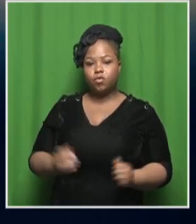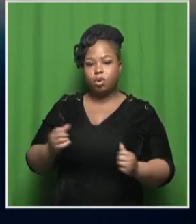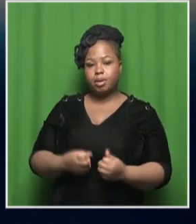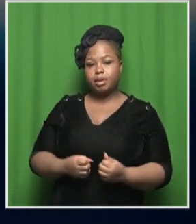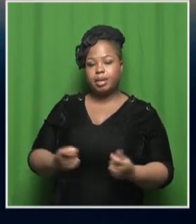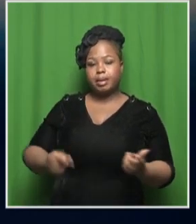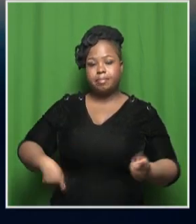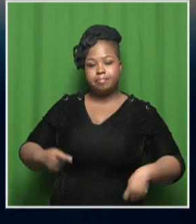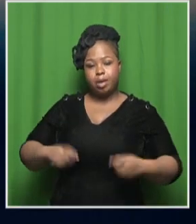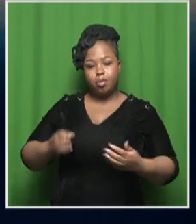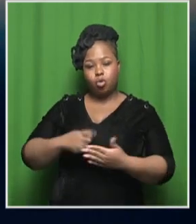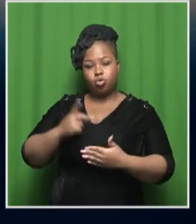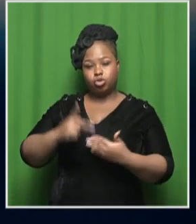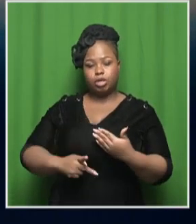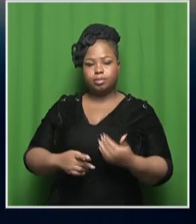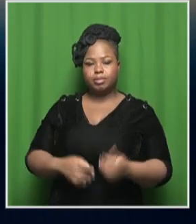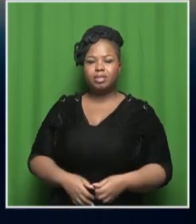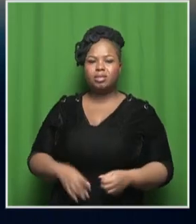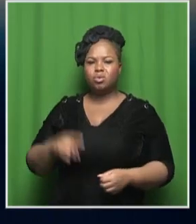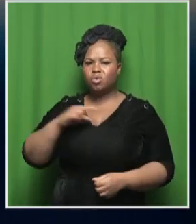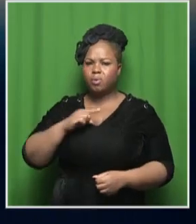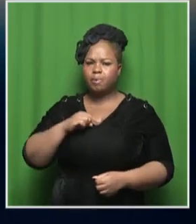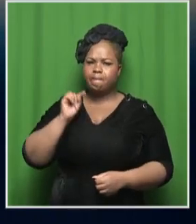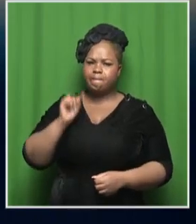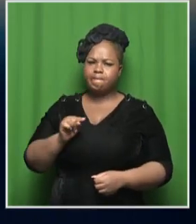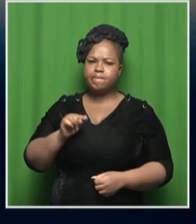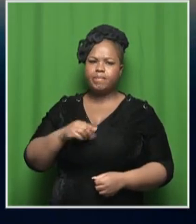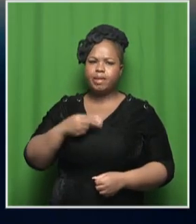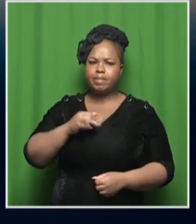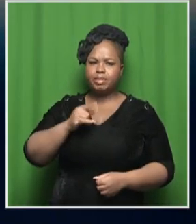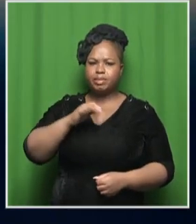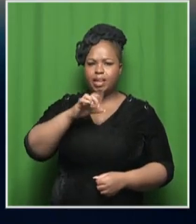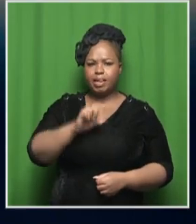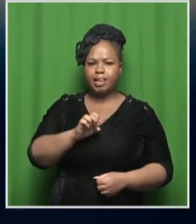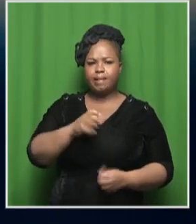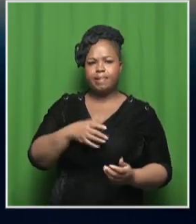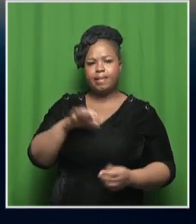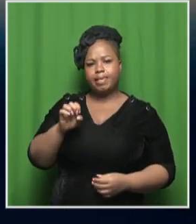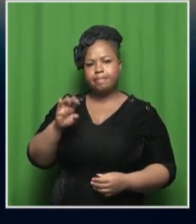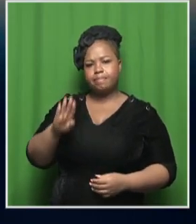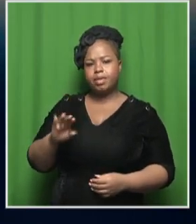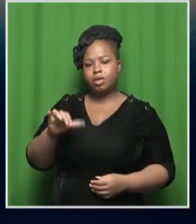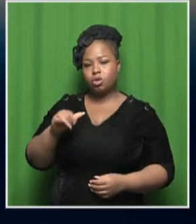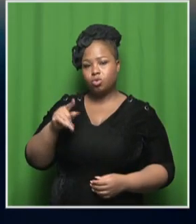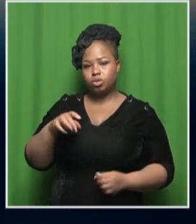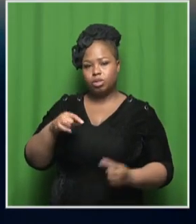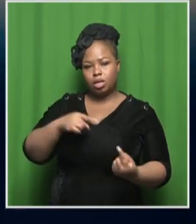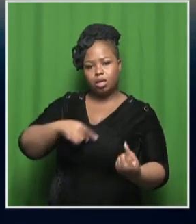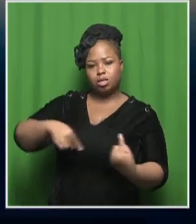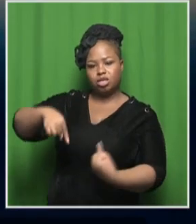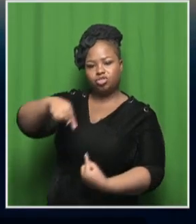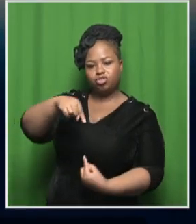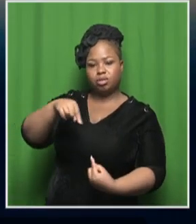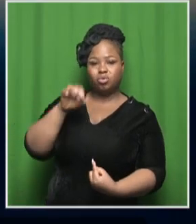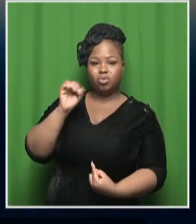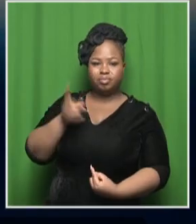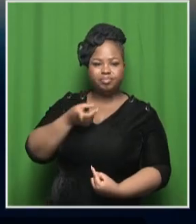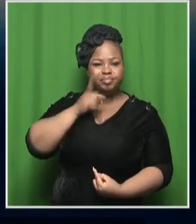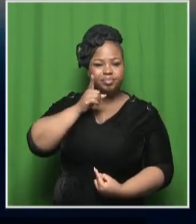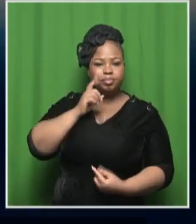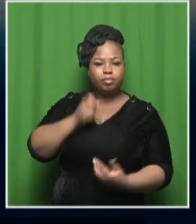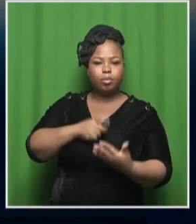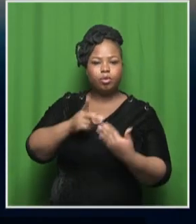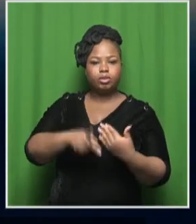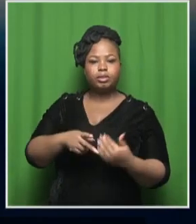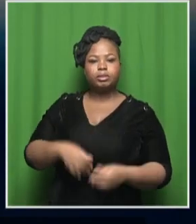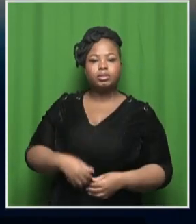N3 in KwaZulu-Natal. Now, the key ridge to Hammarsdale project and the EB Cloete Interchange are the flagship